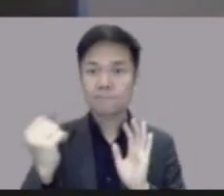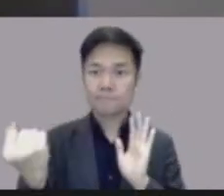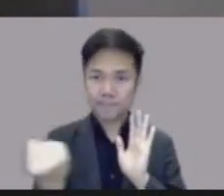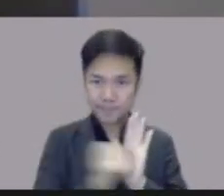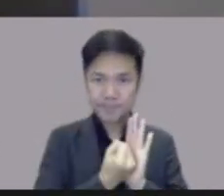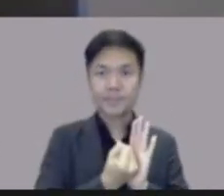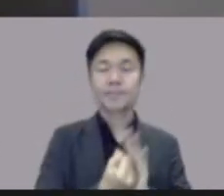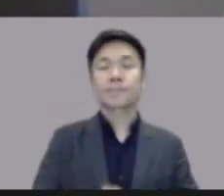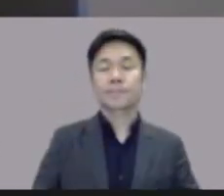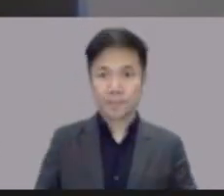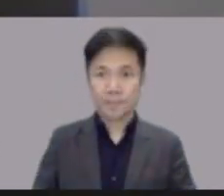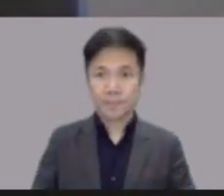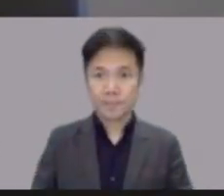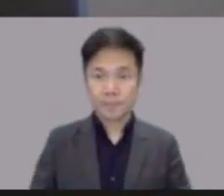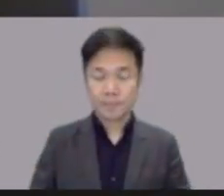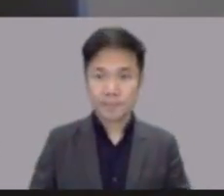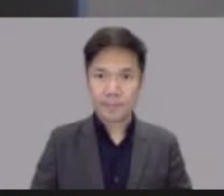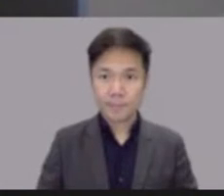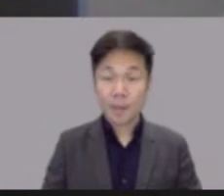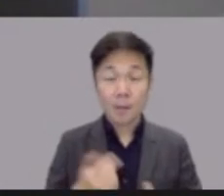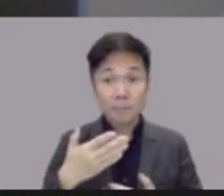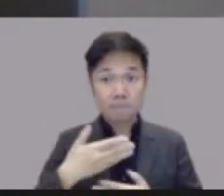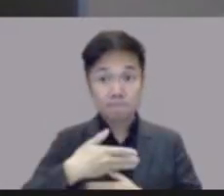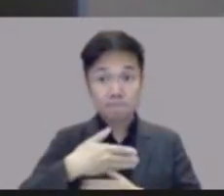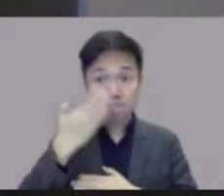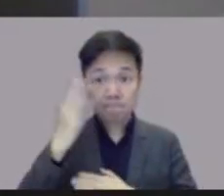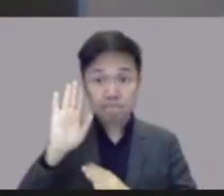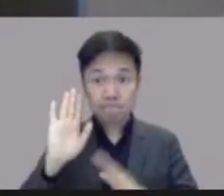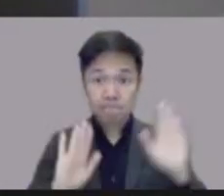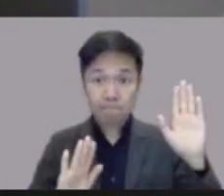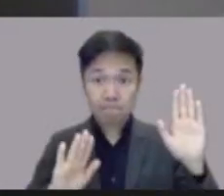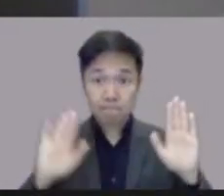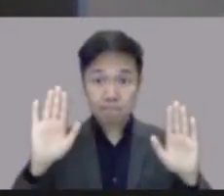would any delegation like to raise any other matter